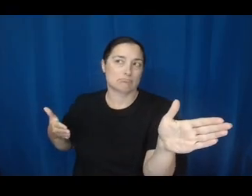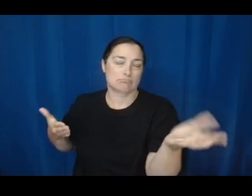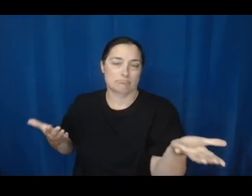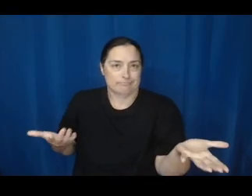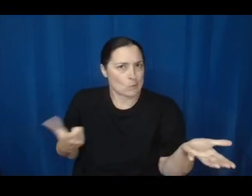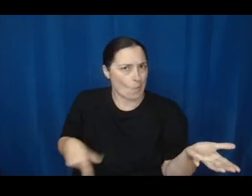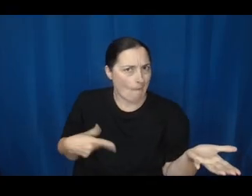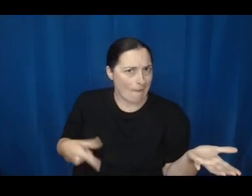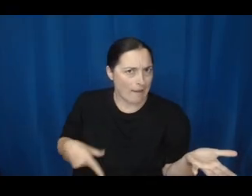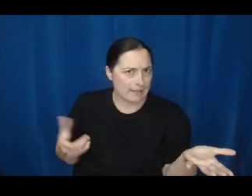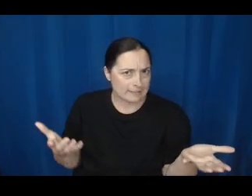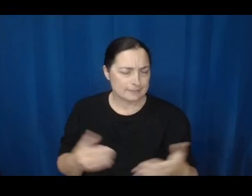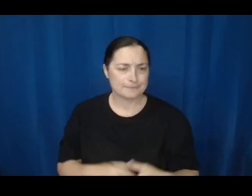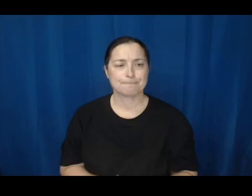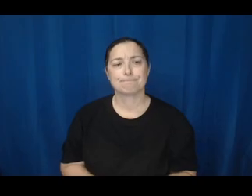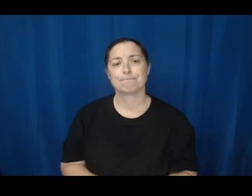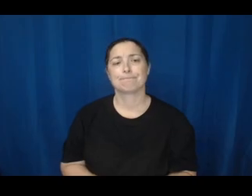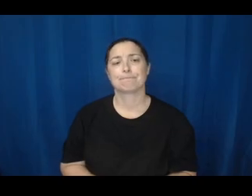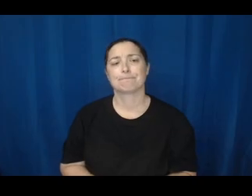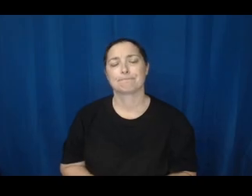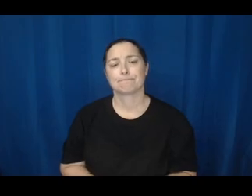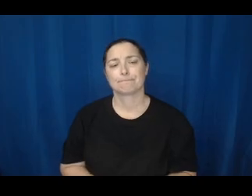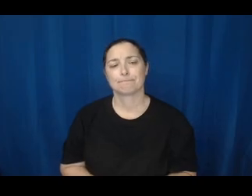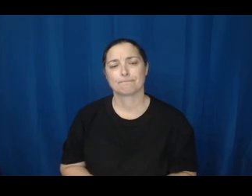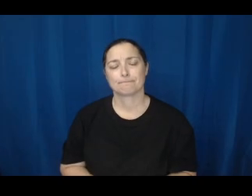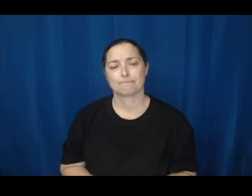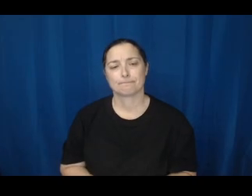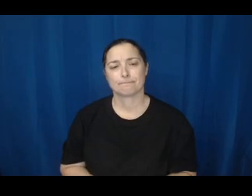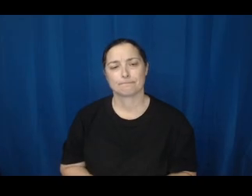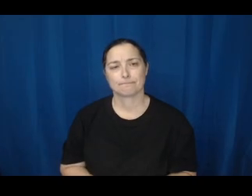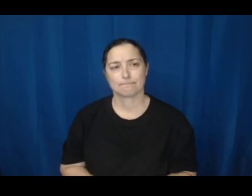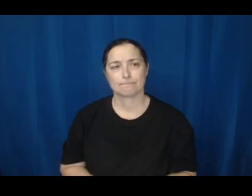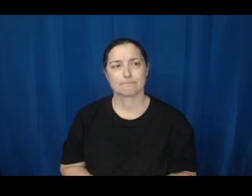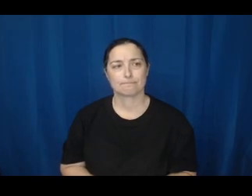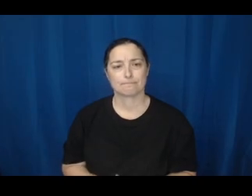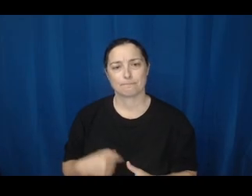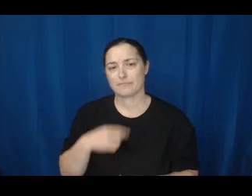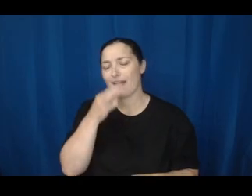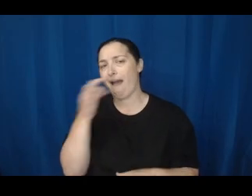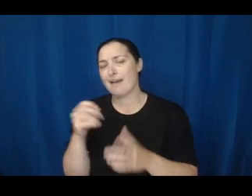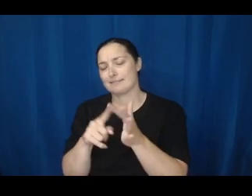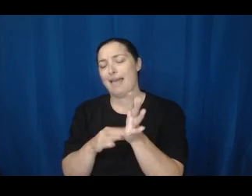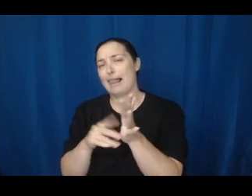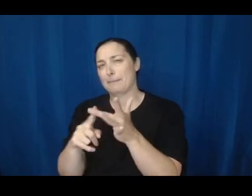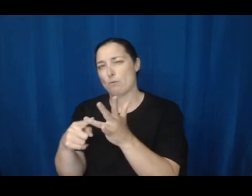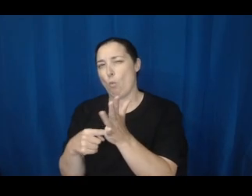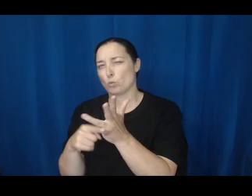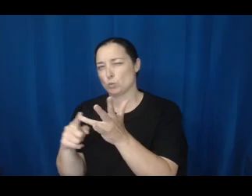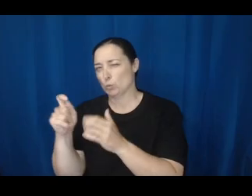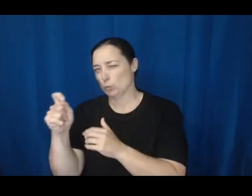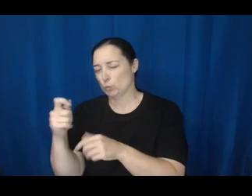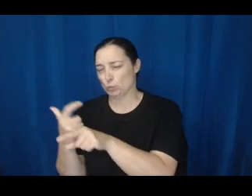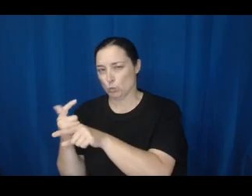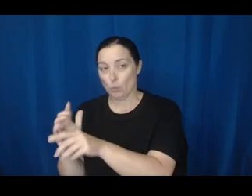invite Elmi and Otto in a moment to have a chat. And now if you go back to the quiz